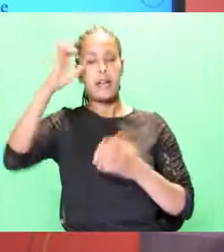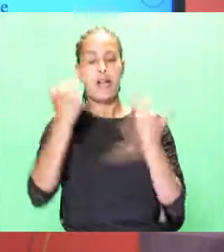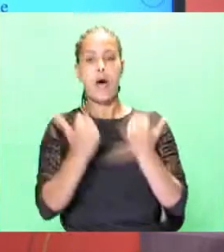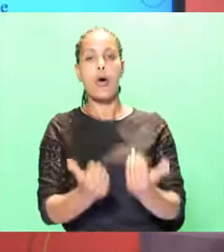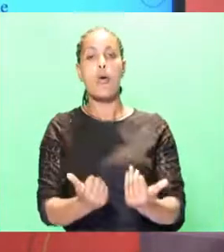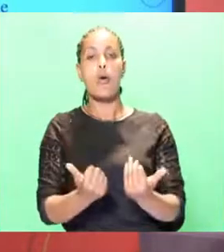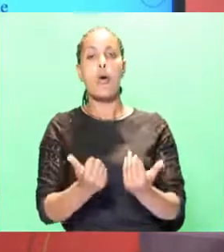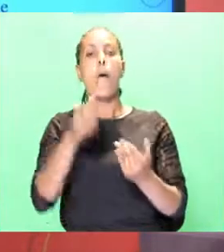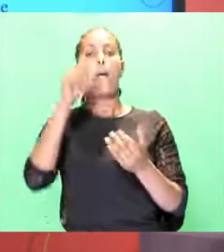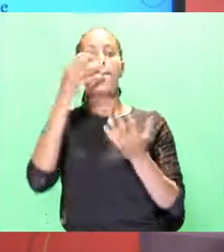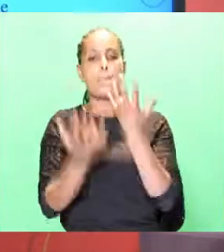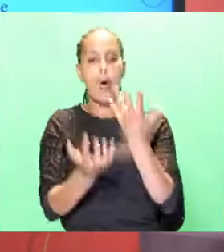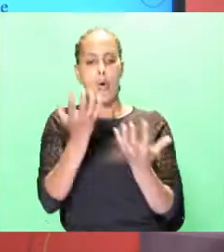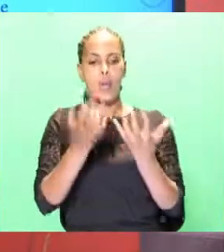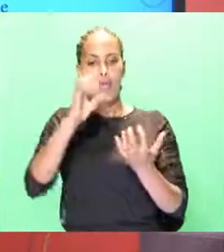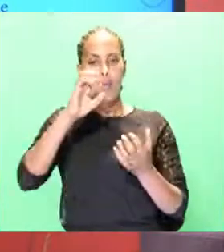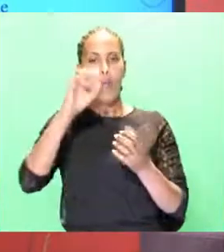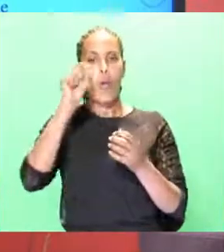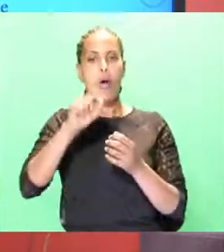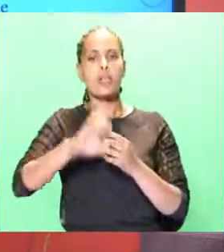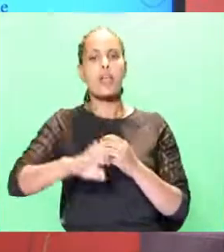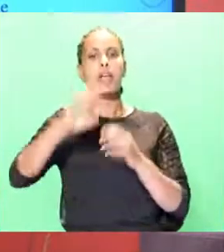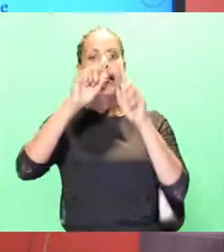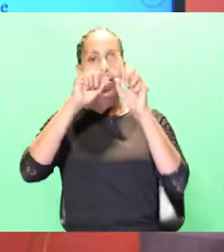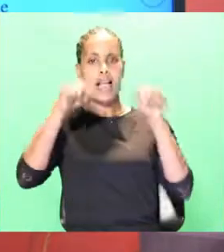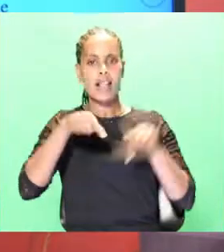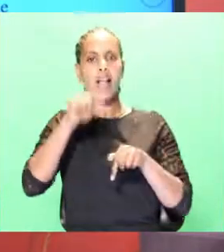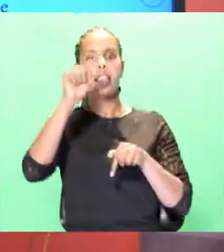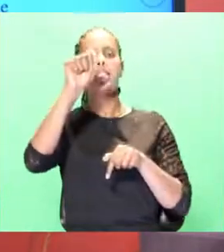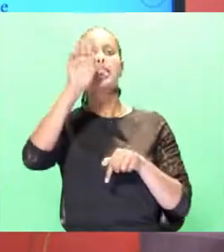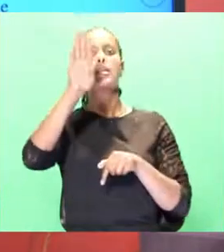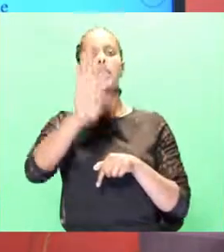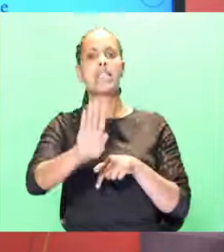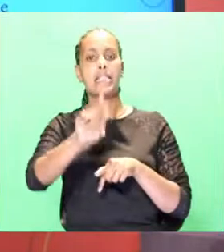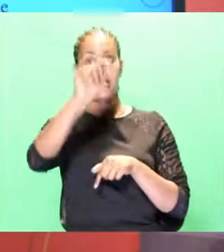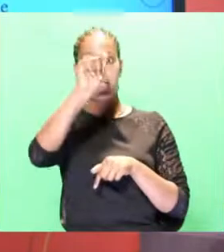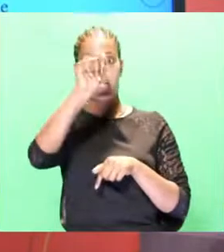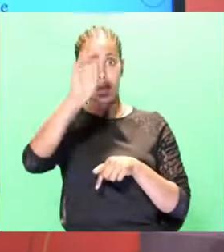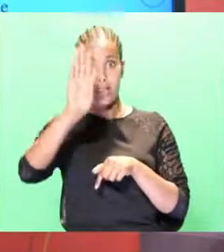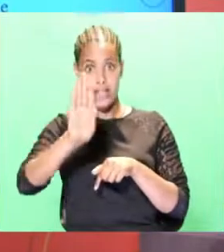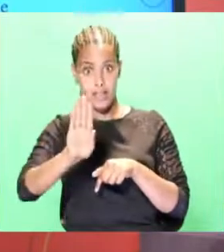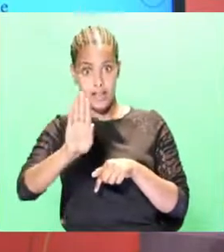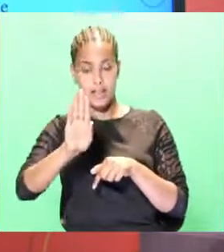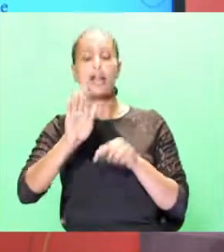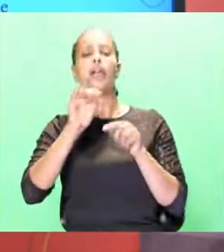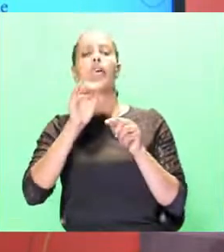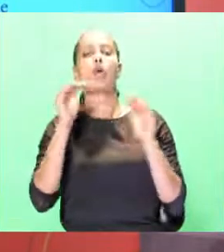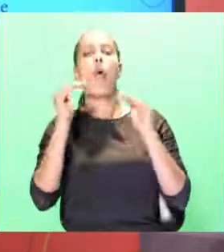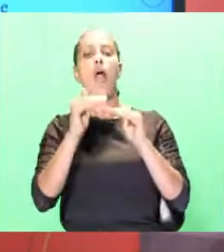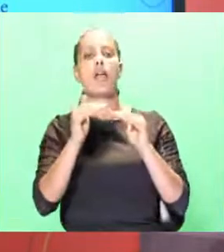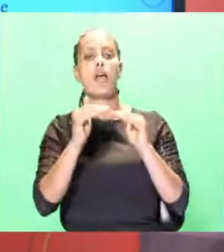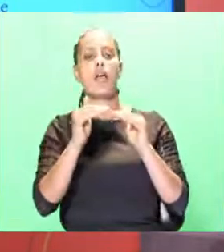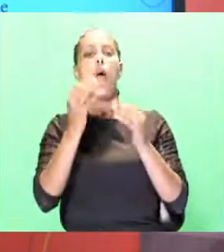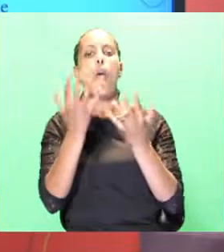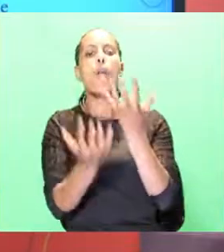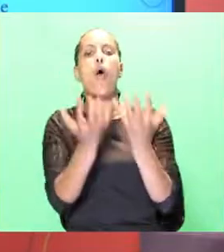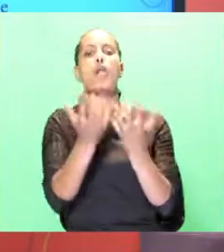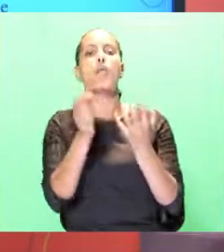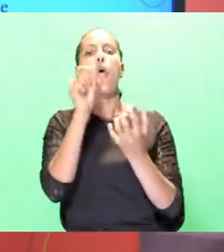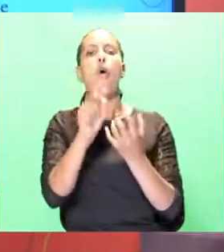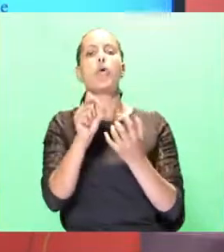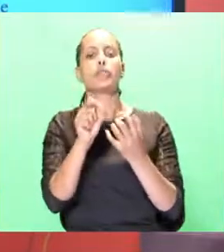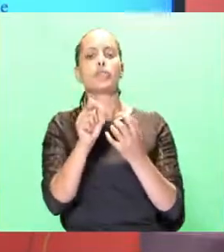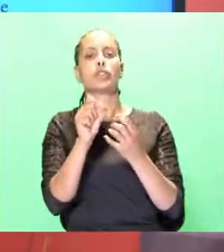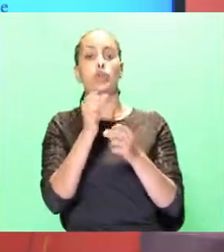Now, boiling point elevation delta TB. Boiling point elevation delta TB equal boiling point of